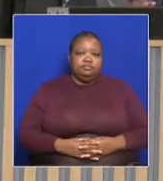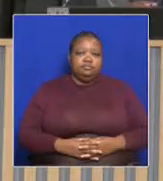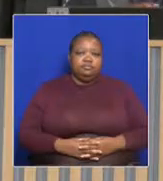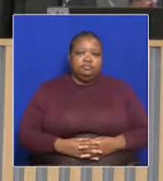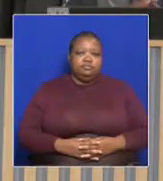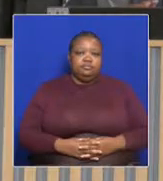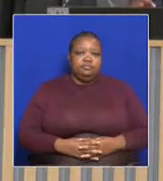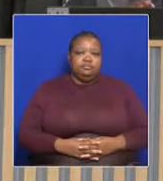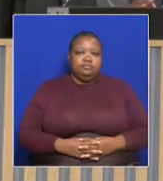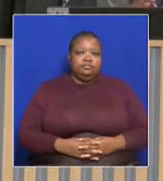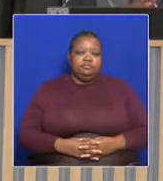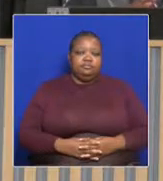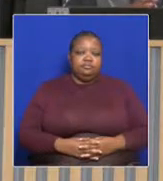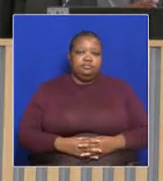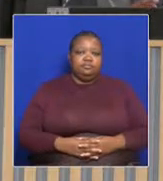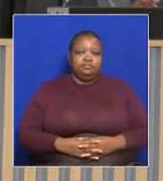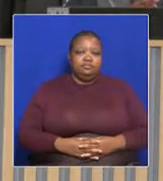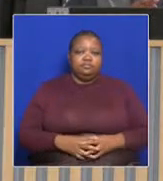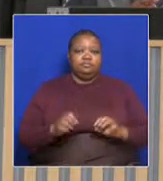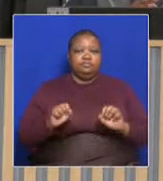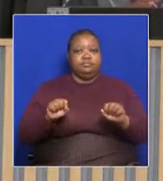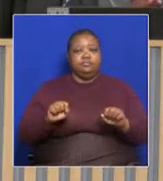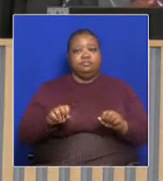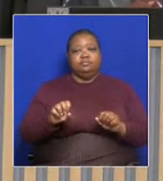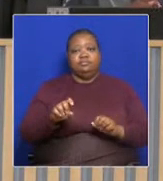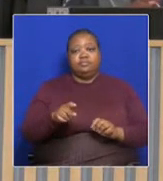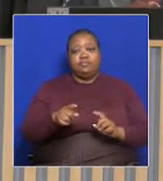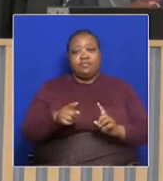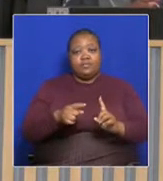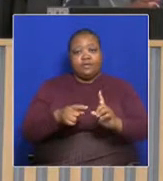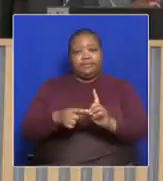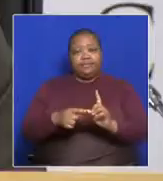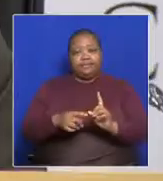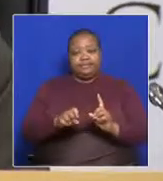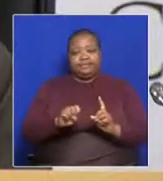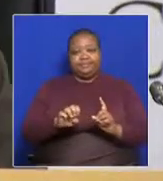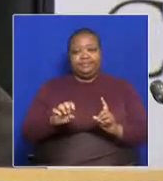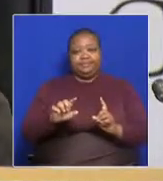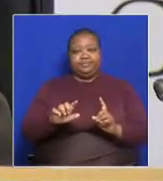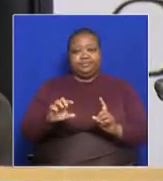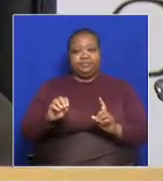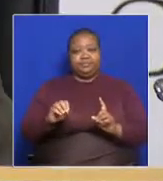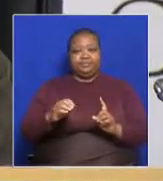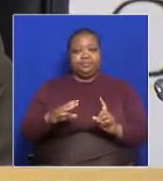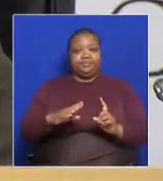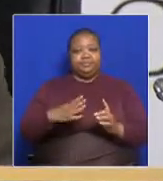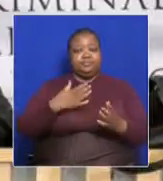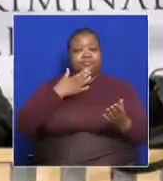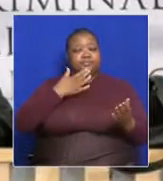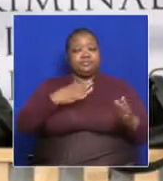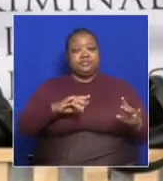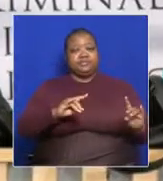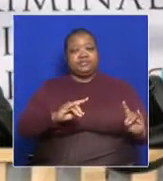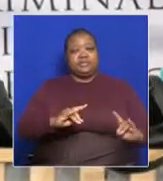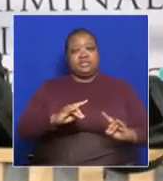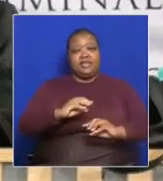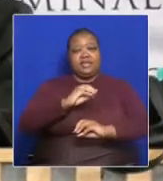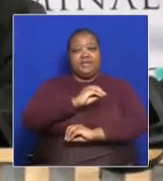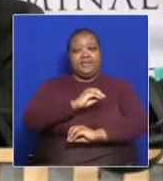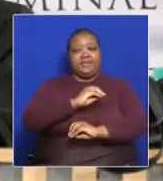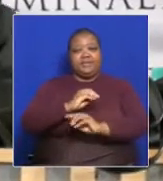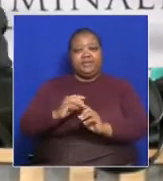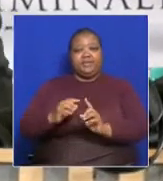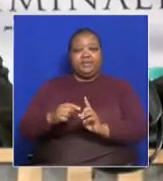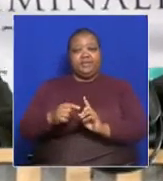Yes, Thank you, Chair. Afternoon, Colonel. Afternoon, Colonel, Commissioner. I think before we